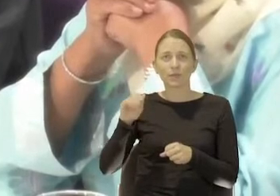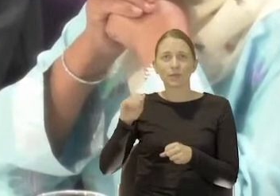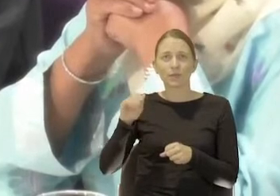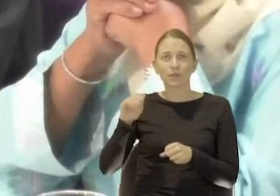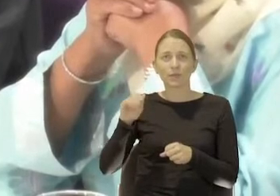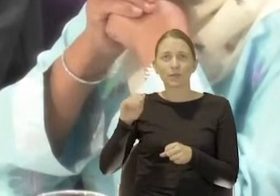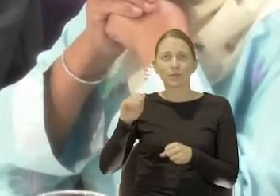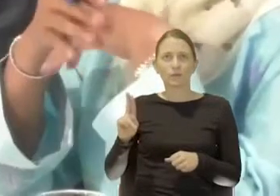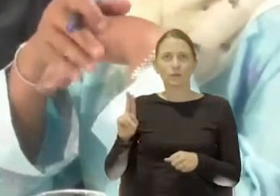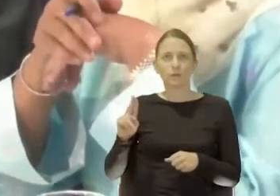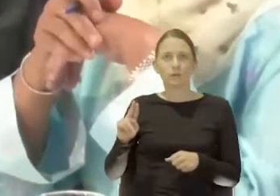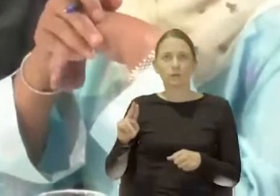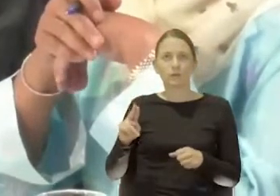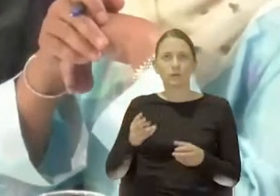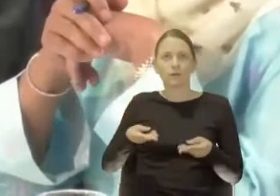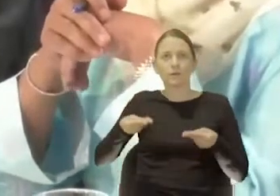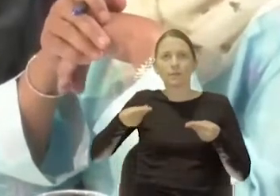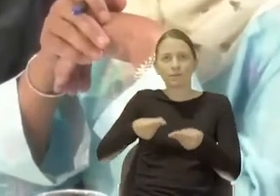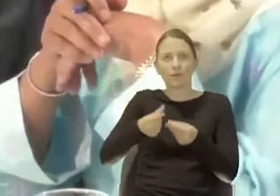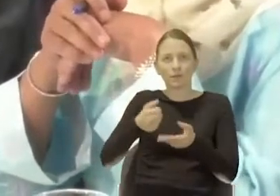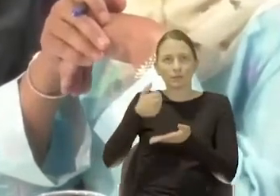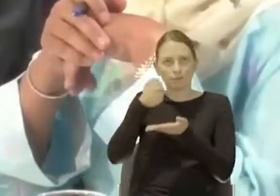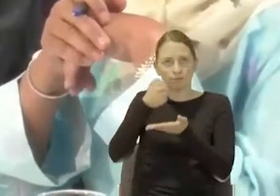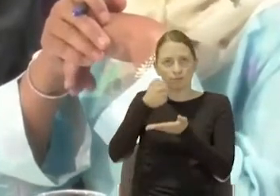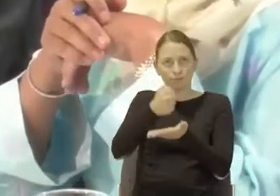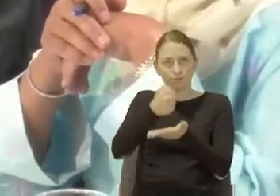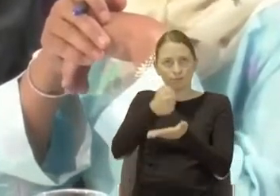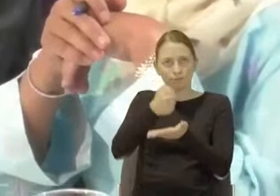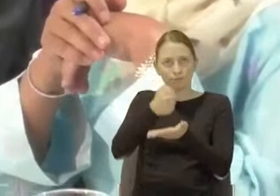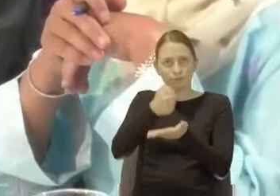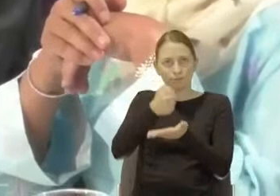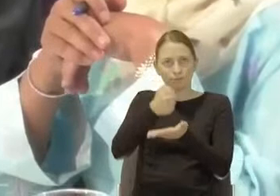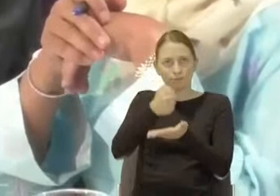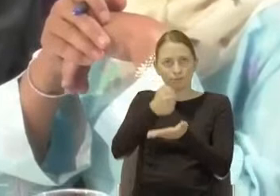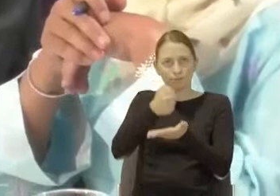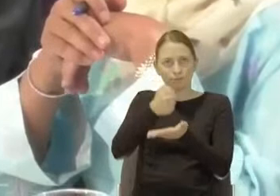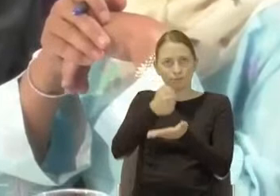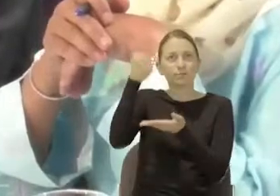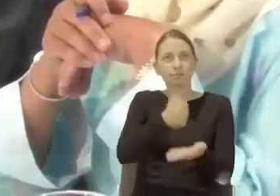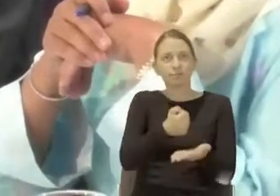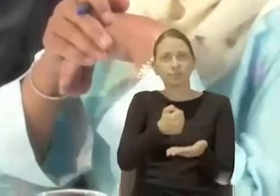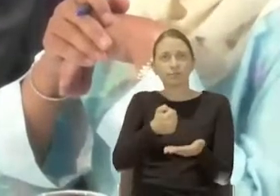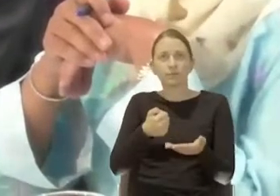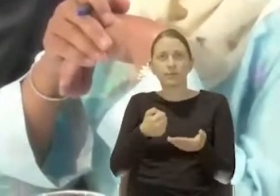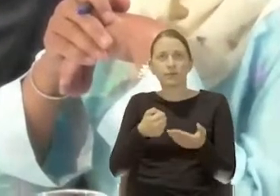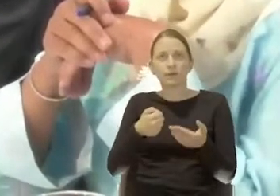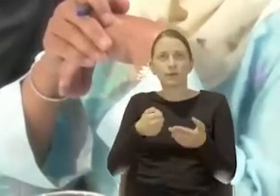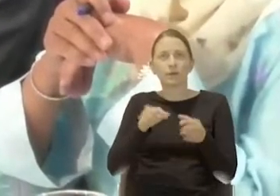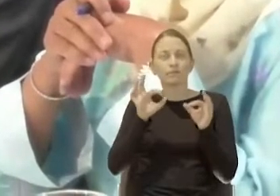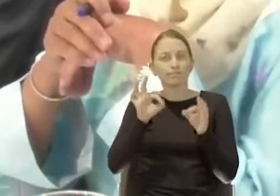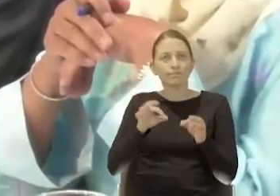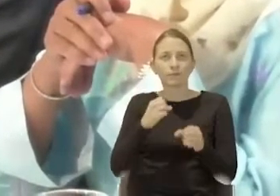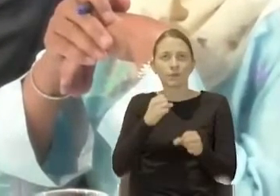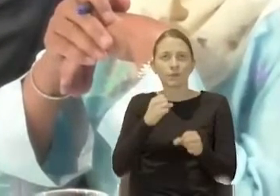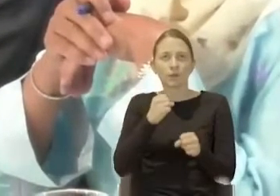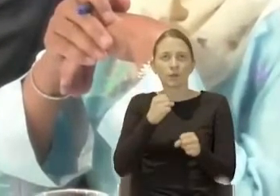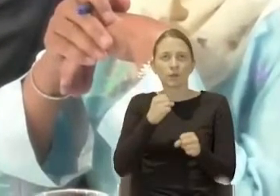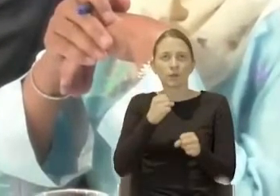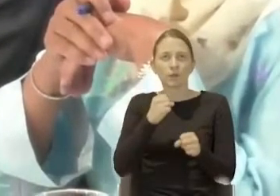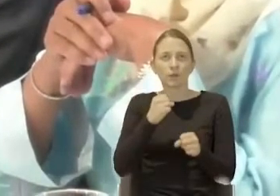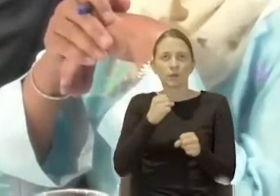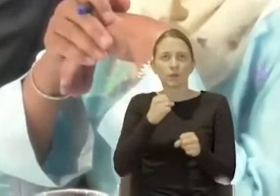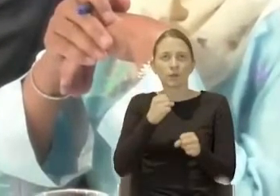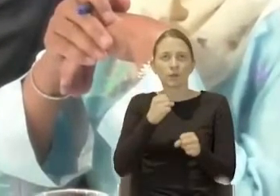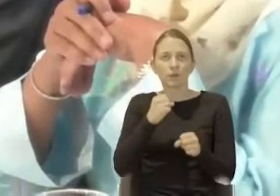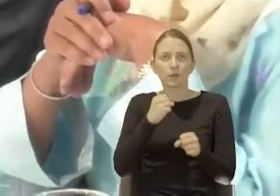been briefed by the Executive Director, lacks the human and financial resources to carry out a mandate that